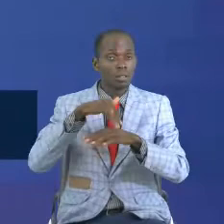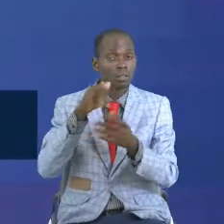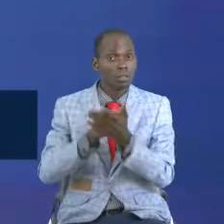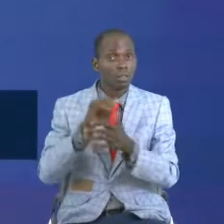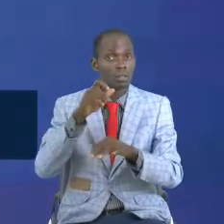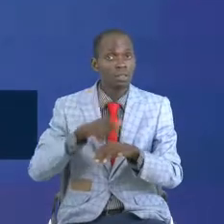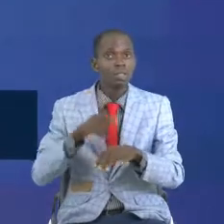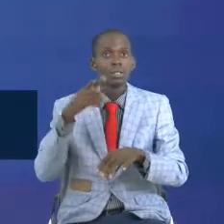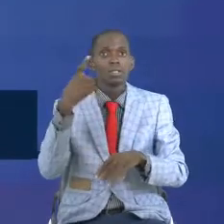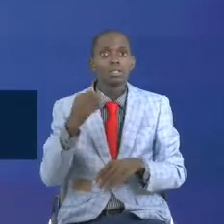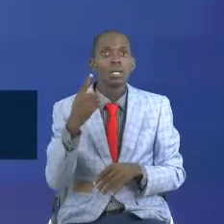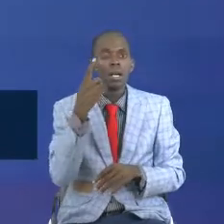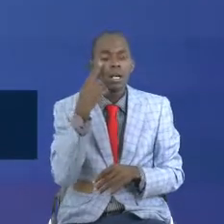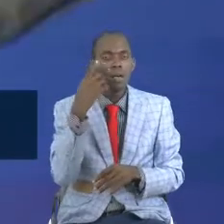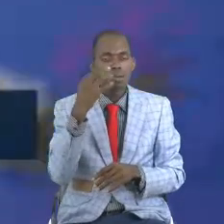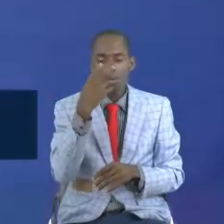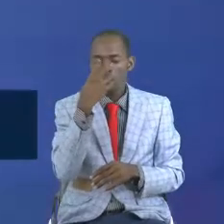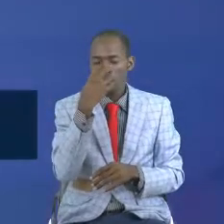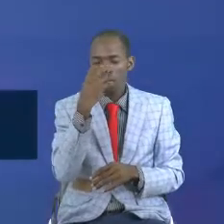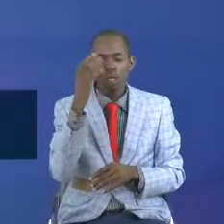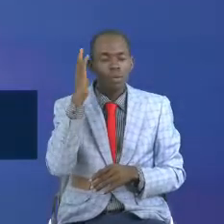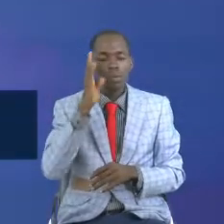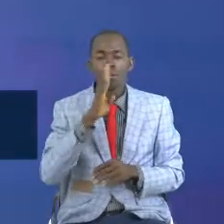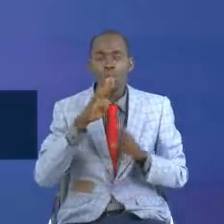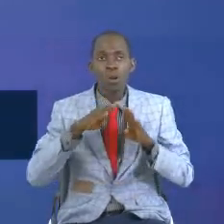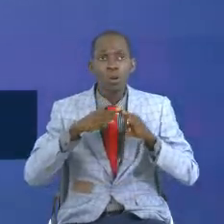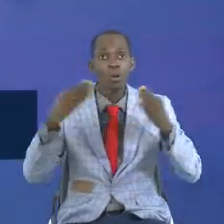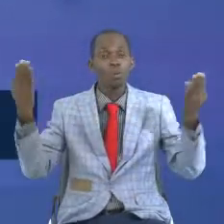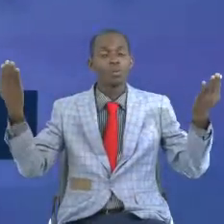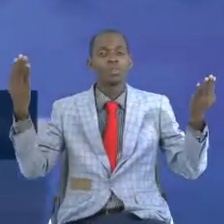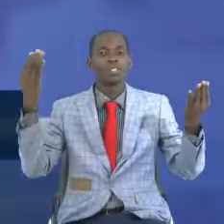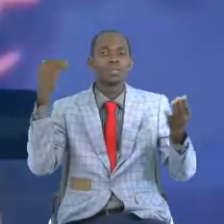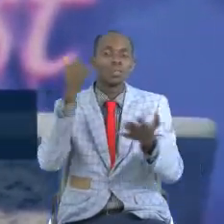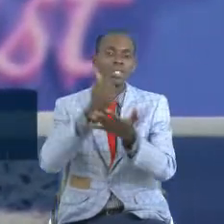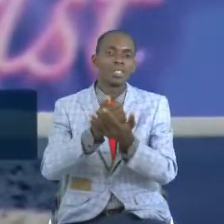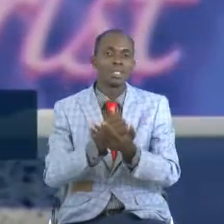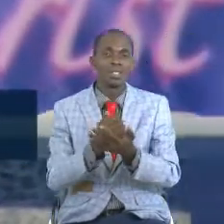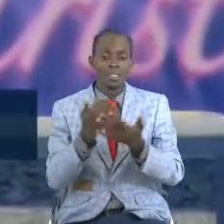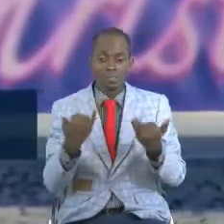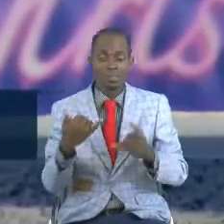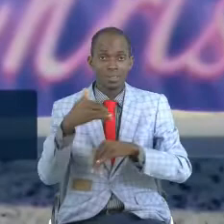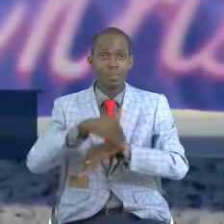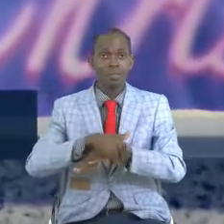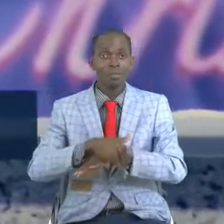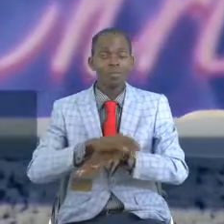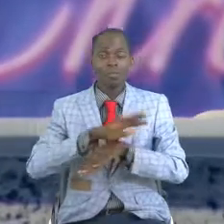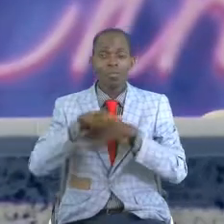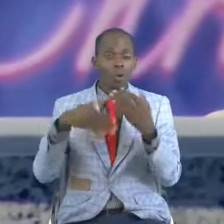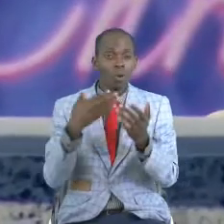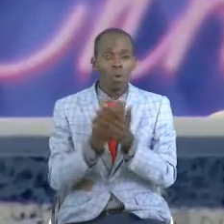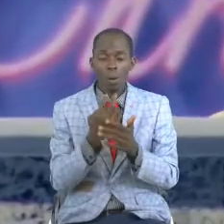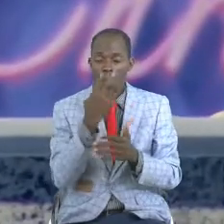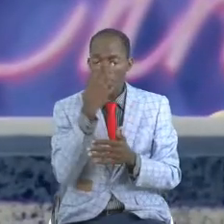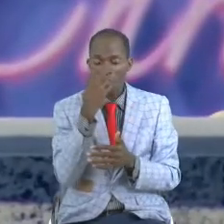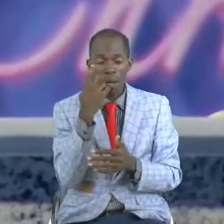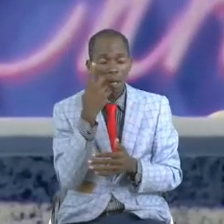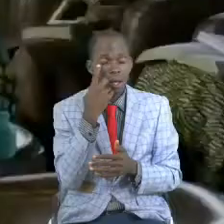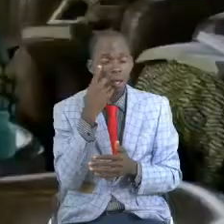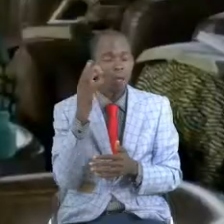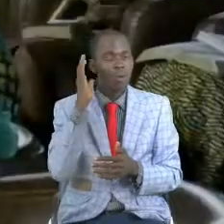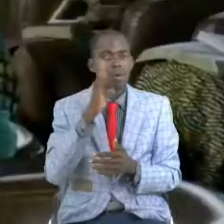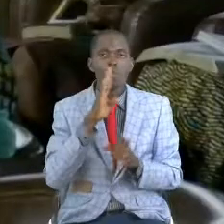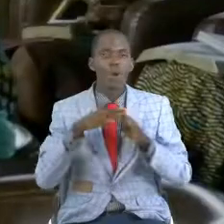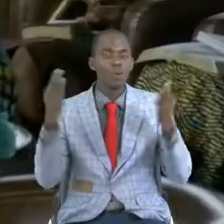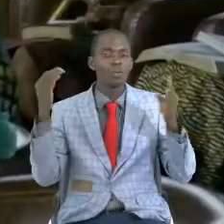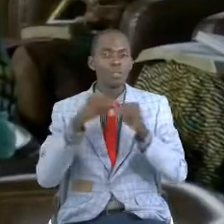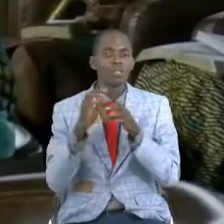eyes of the blind will be opened. Tonight those blind eyes will open. And